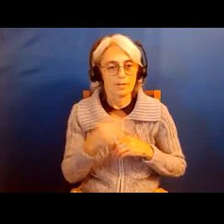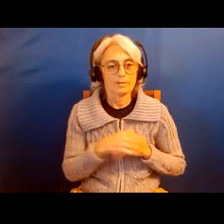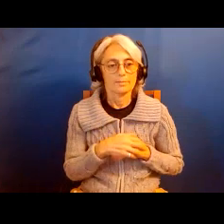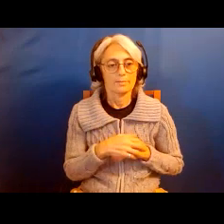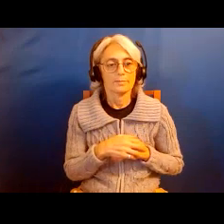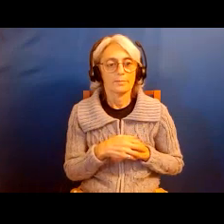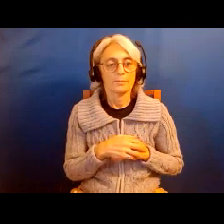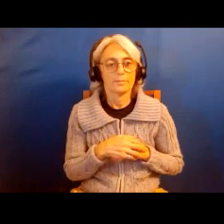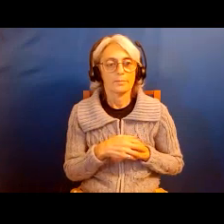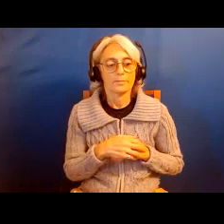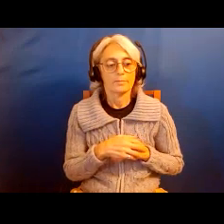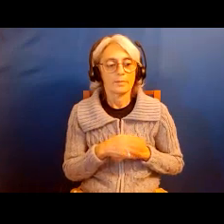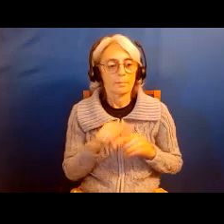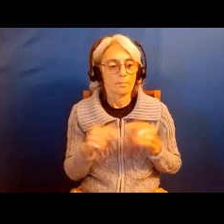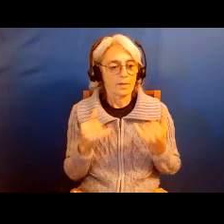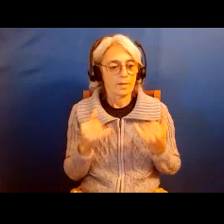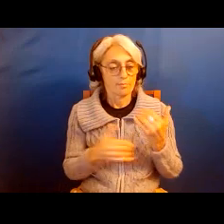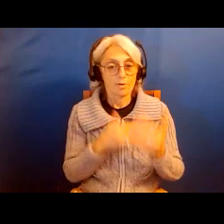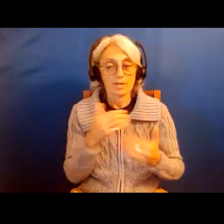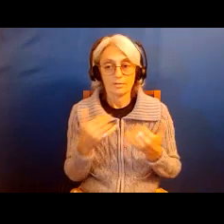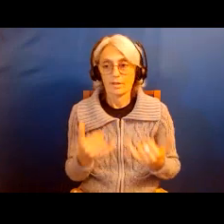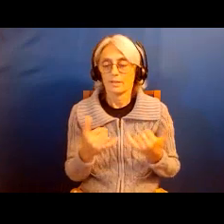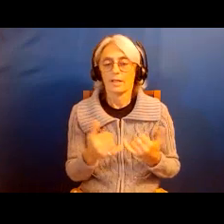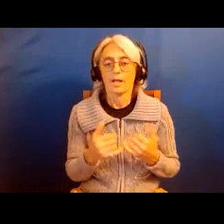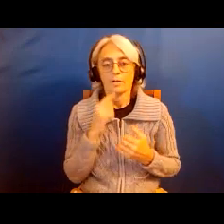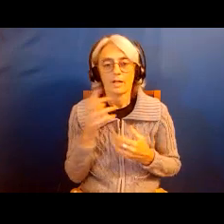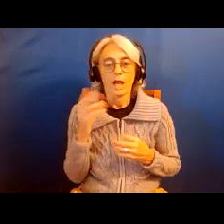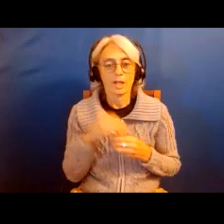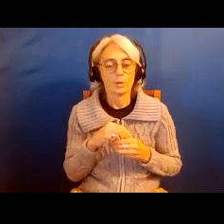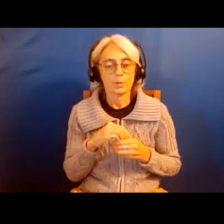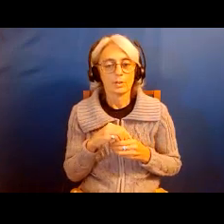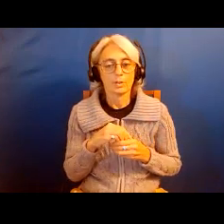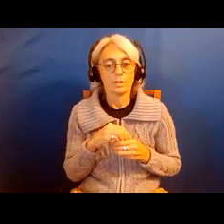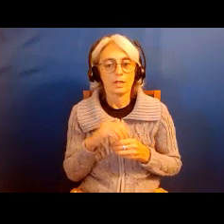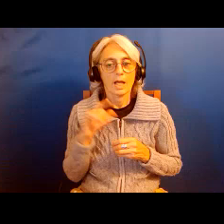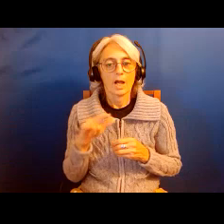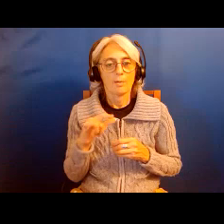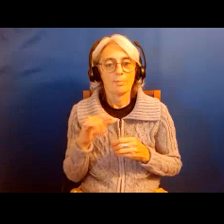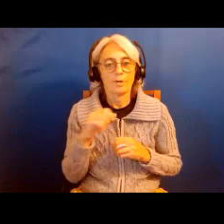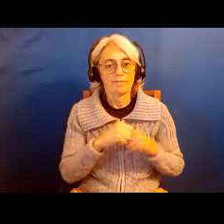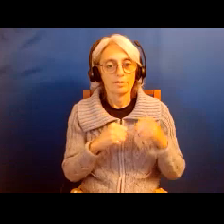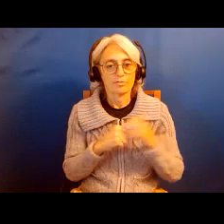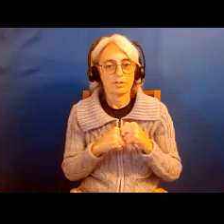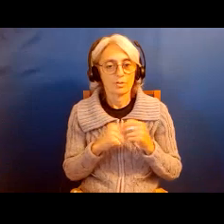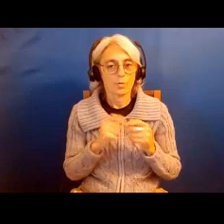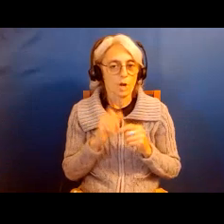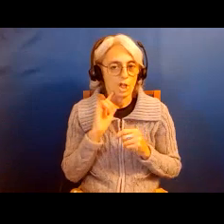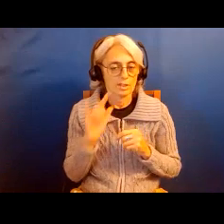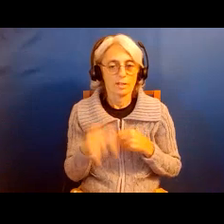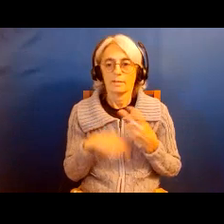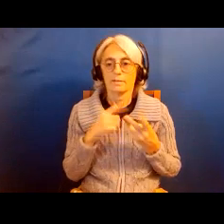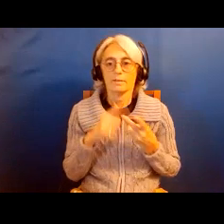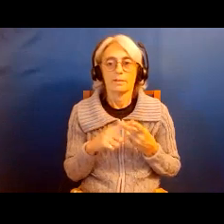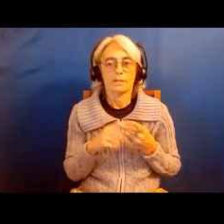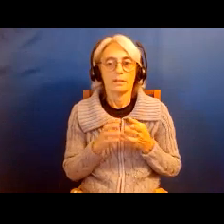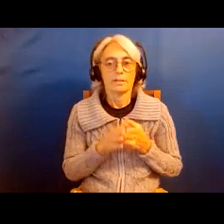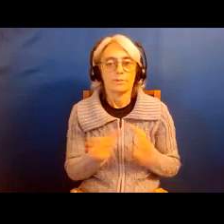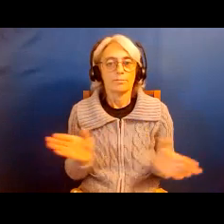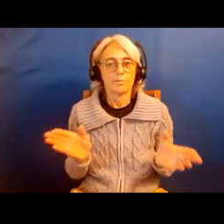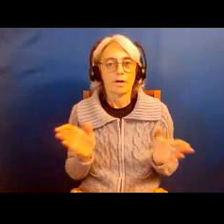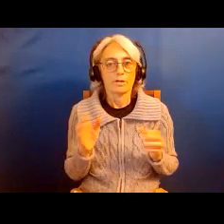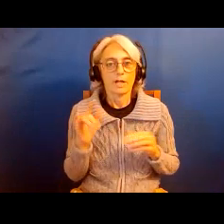However, the current process does not take into account the condition of airport infrastructure, broader aviation system needs,